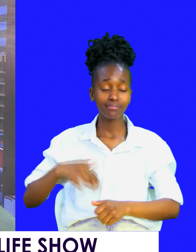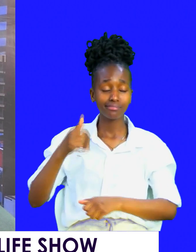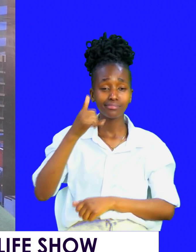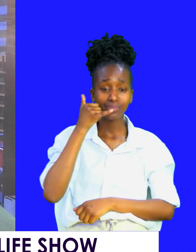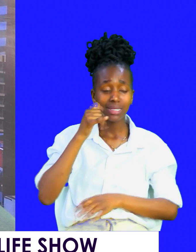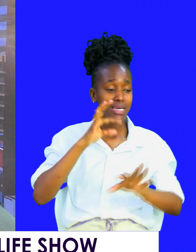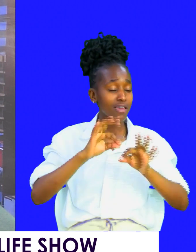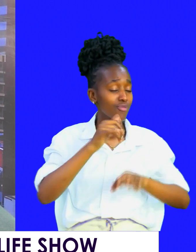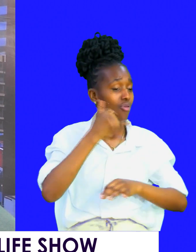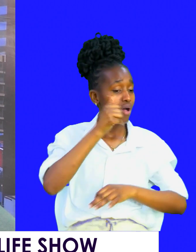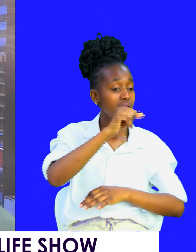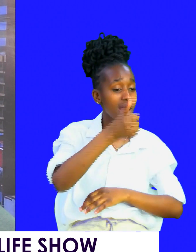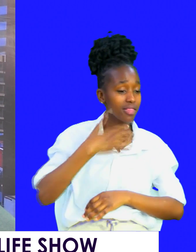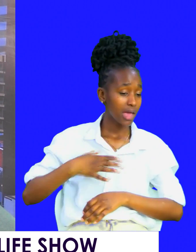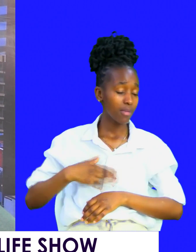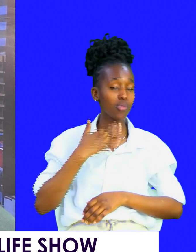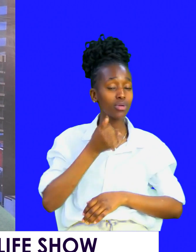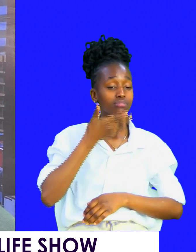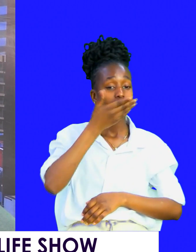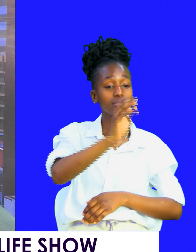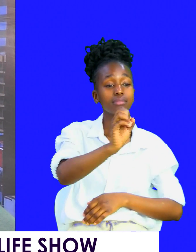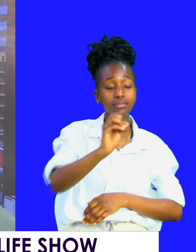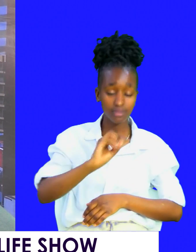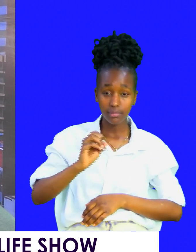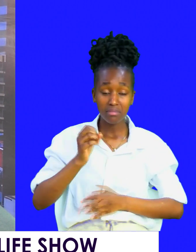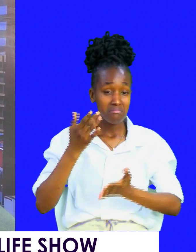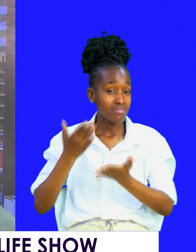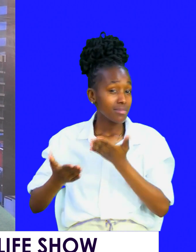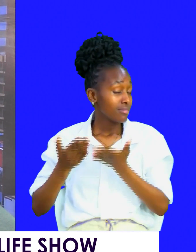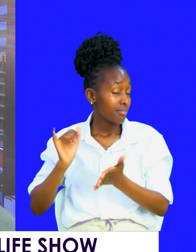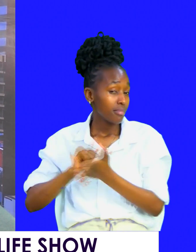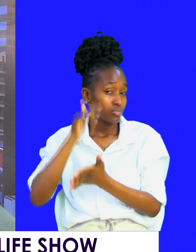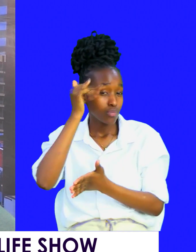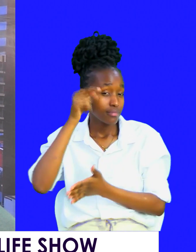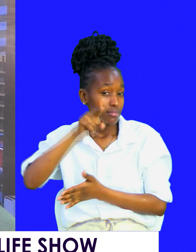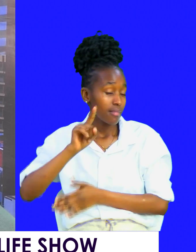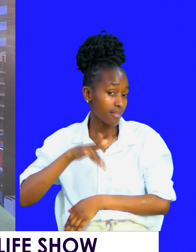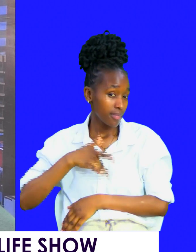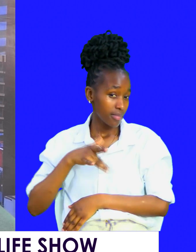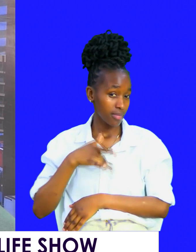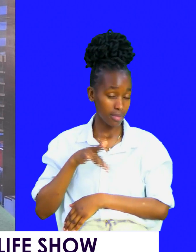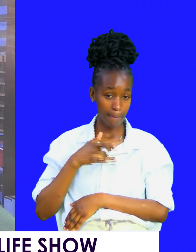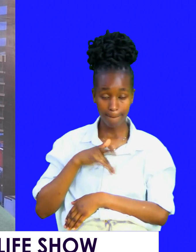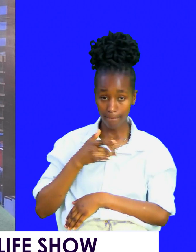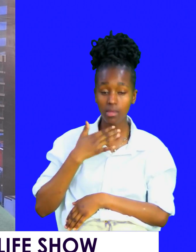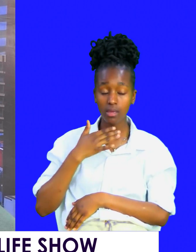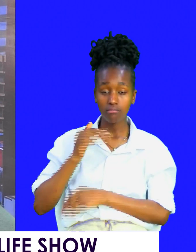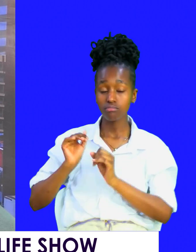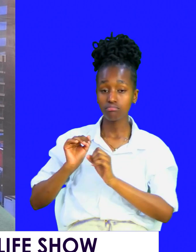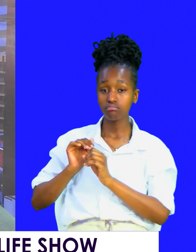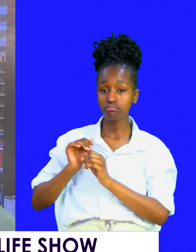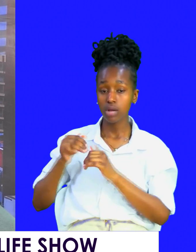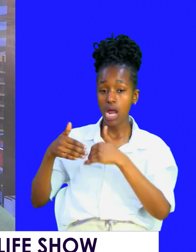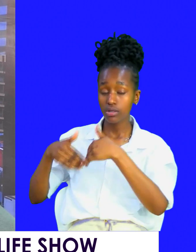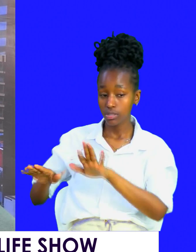call somebody, they are not picking your phone calls. Probably that is why you're feeling that feeling of rejection and being